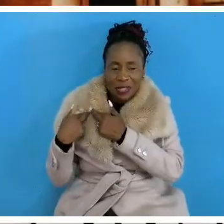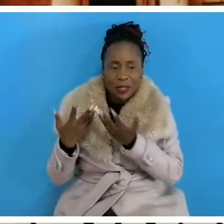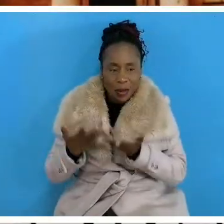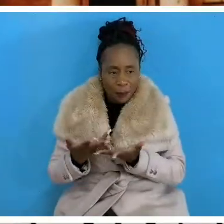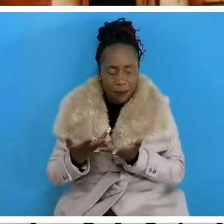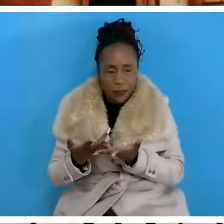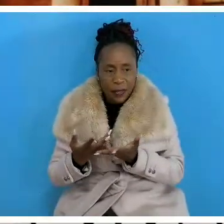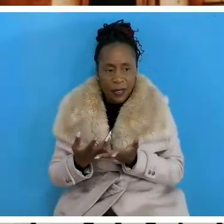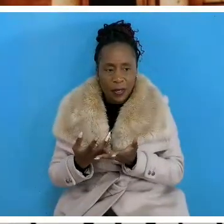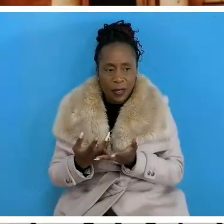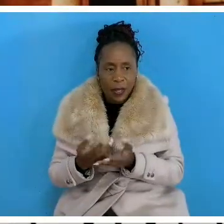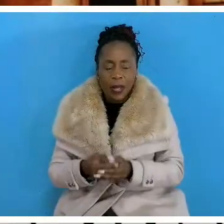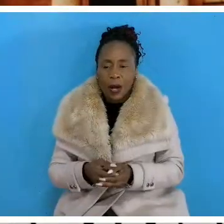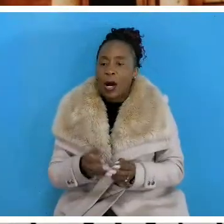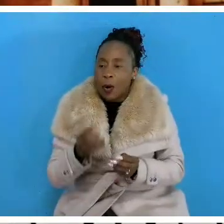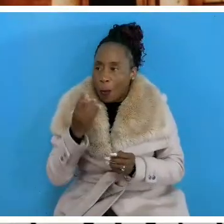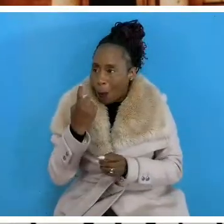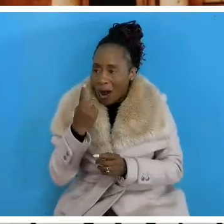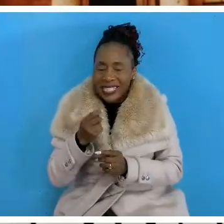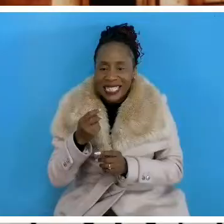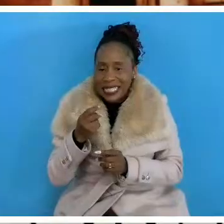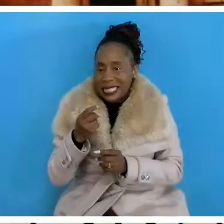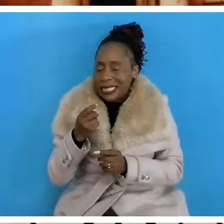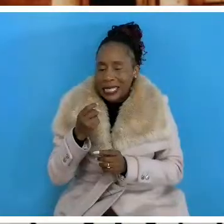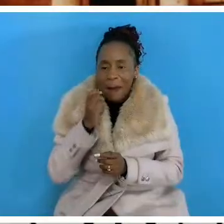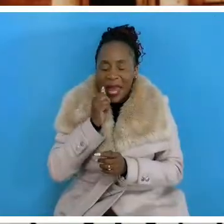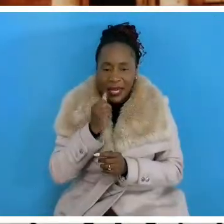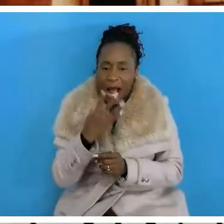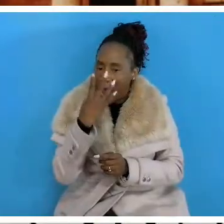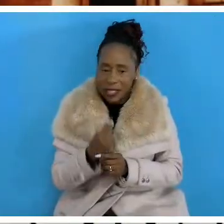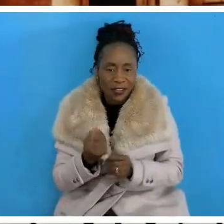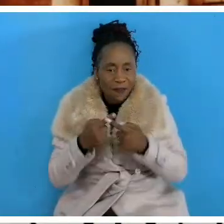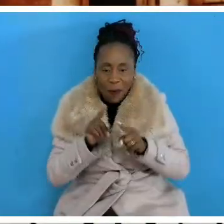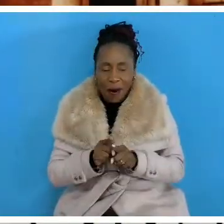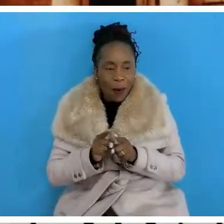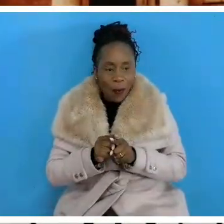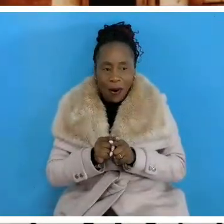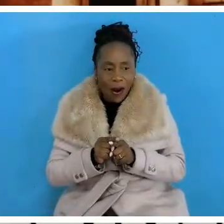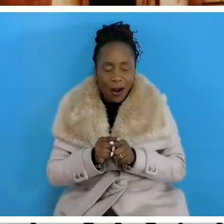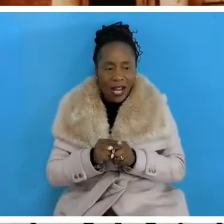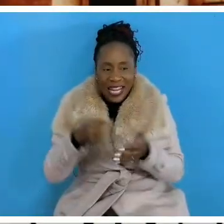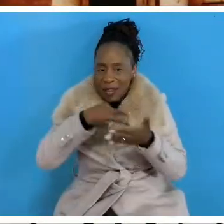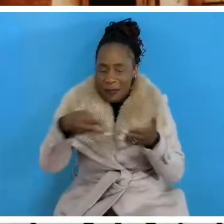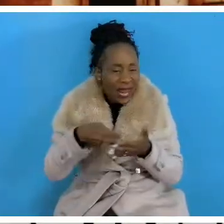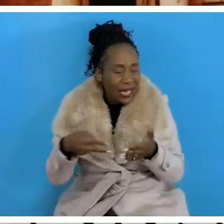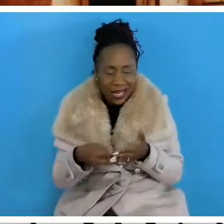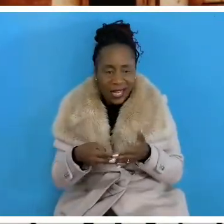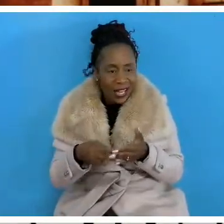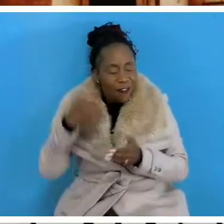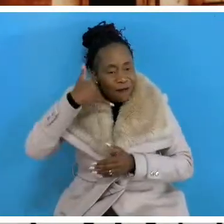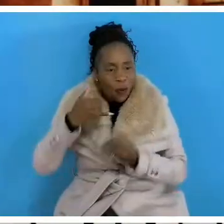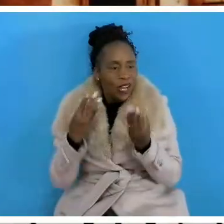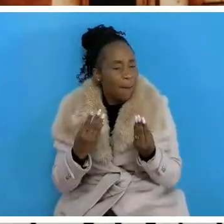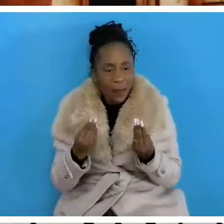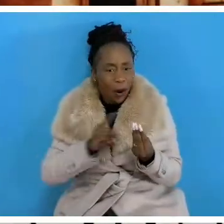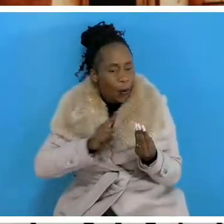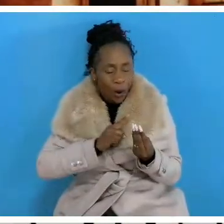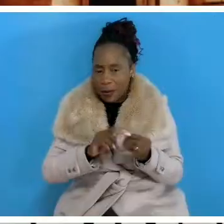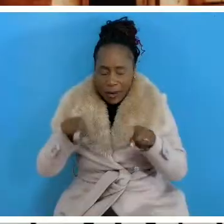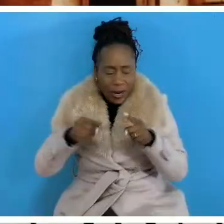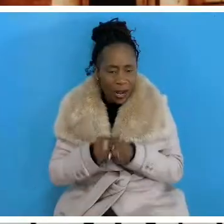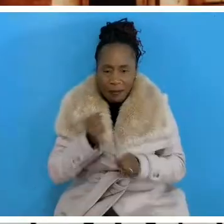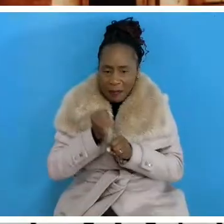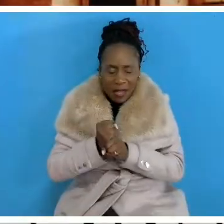asked for our email addresses and our cell numbers, no, that is not going to happen, because you can't hold us accountable for